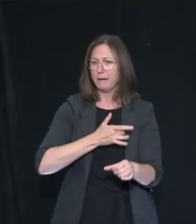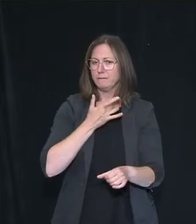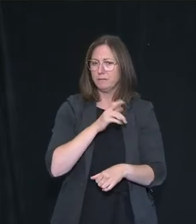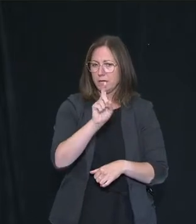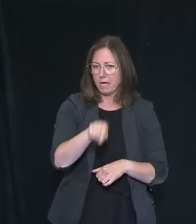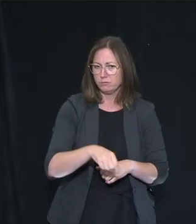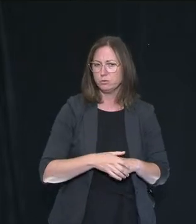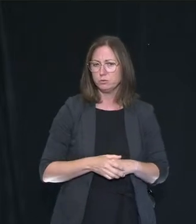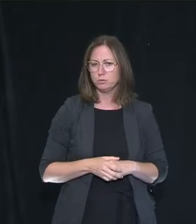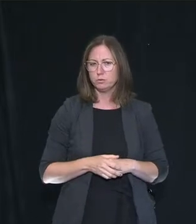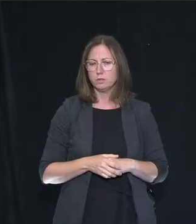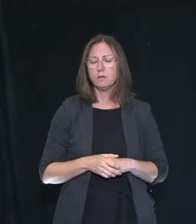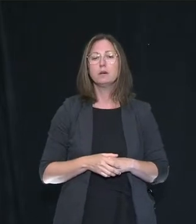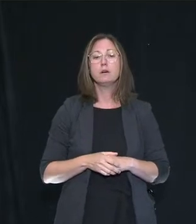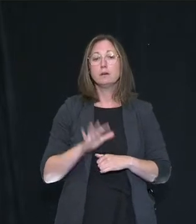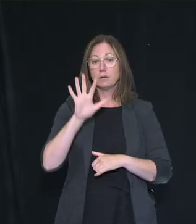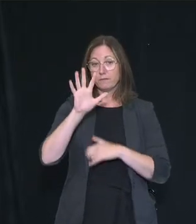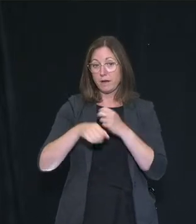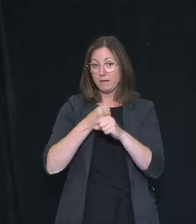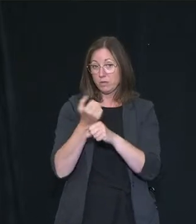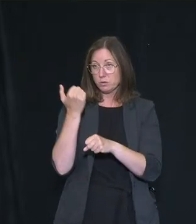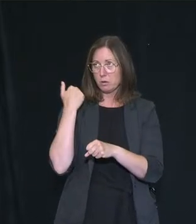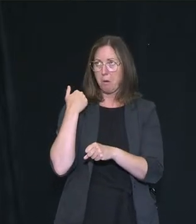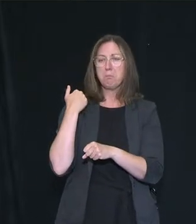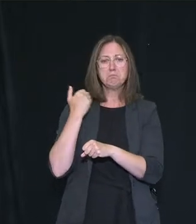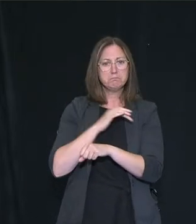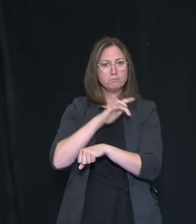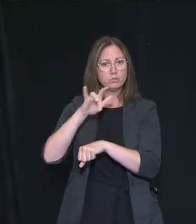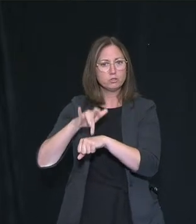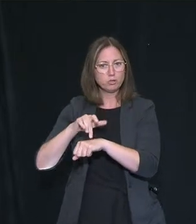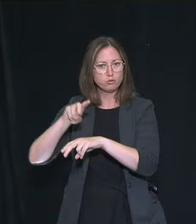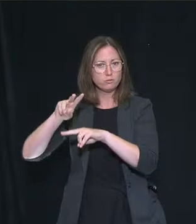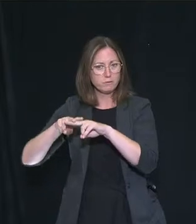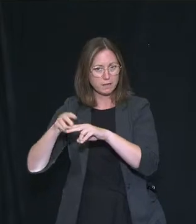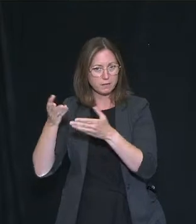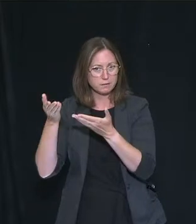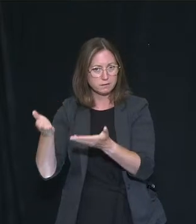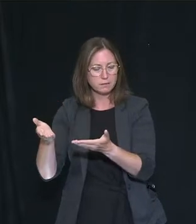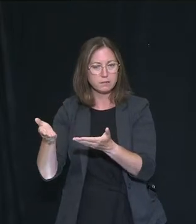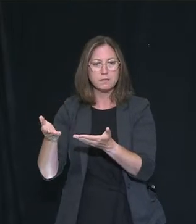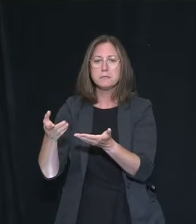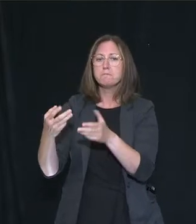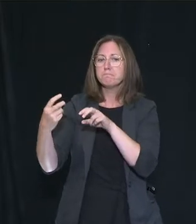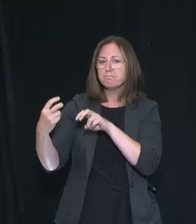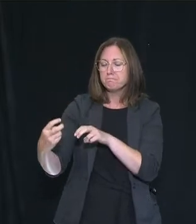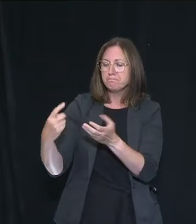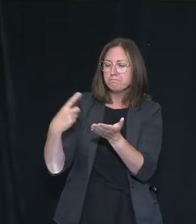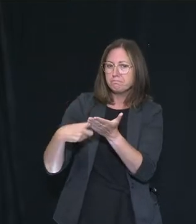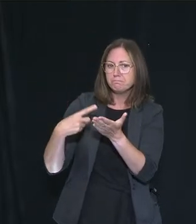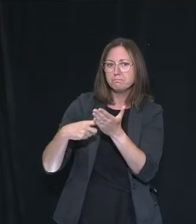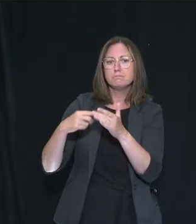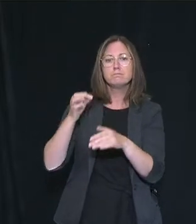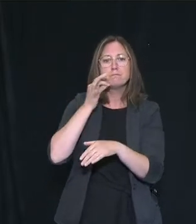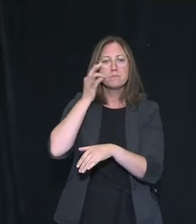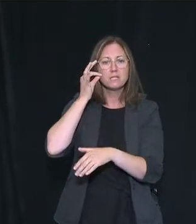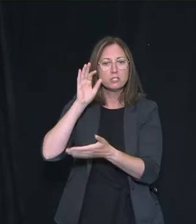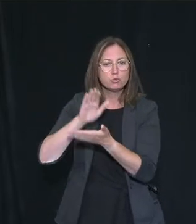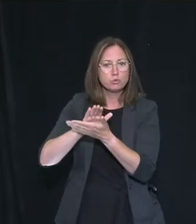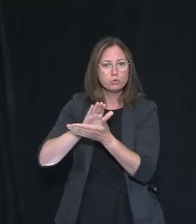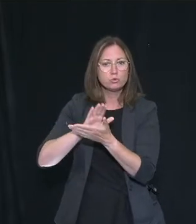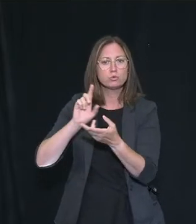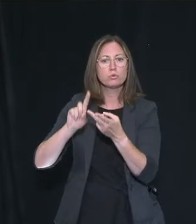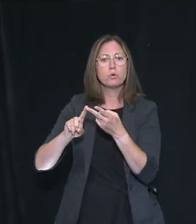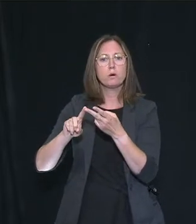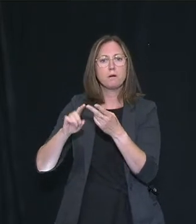When I went to the Vatican 5 years ago now, I was there to discuss residential schools and reconciliation with